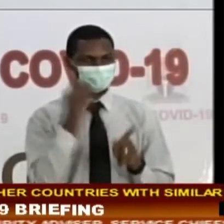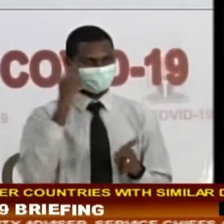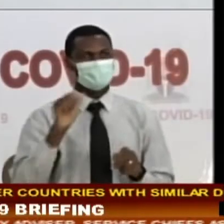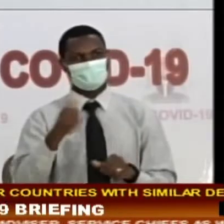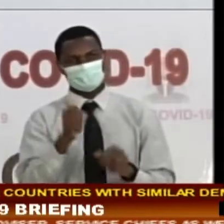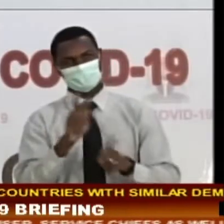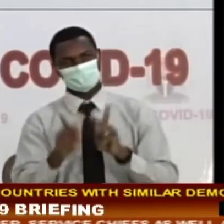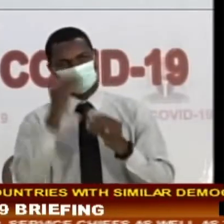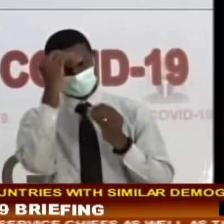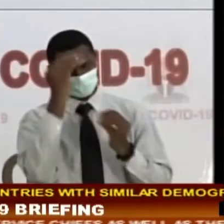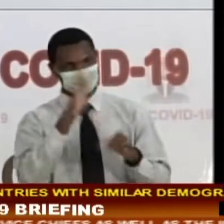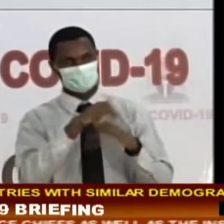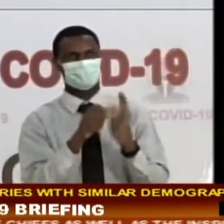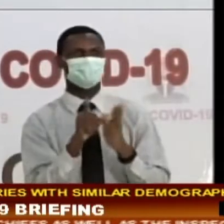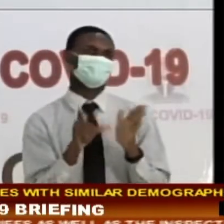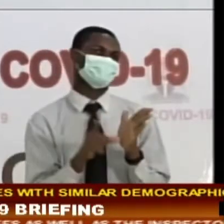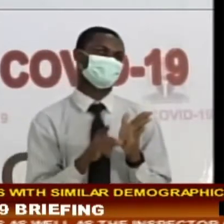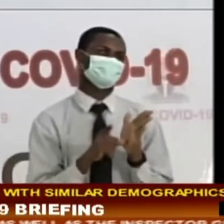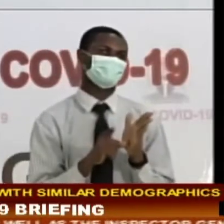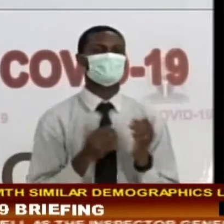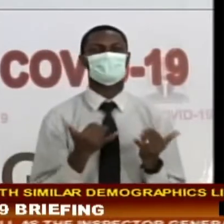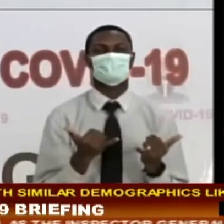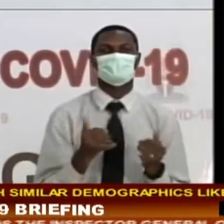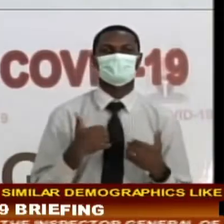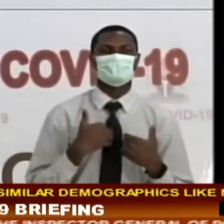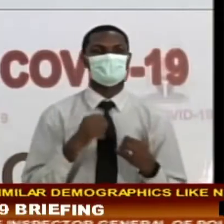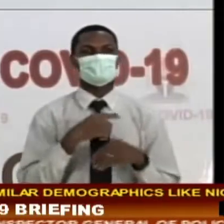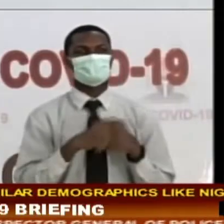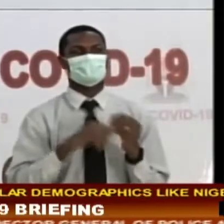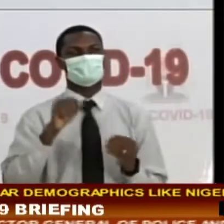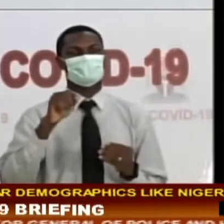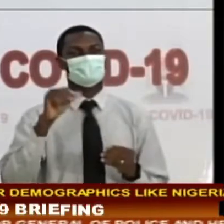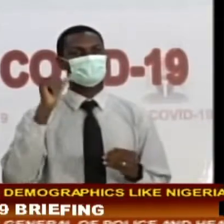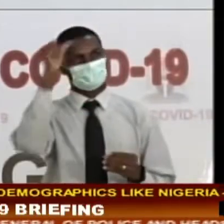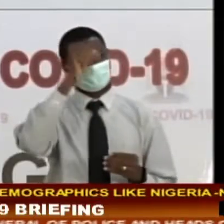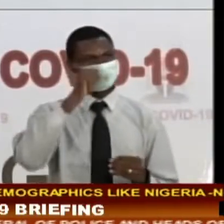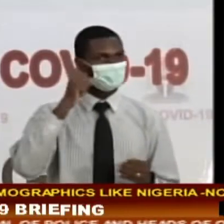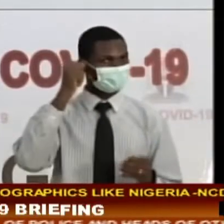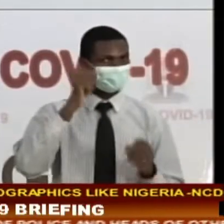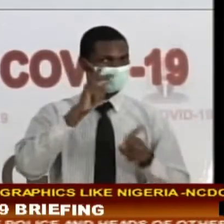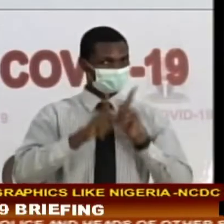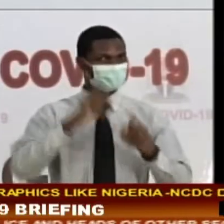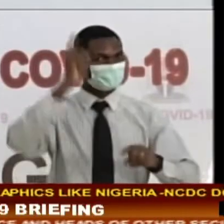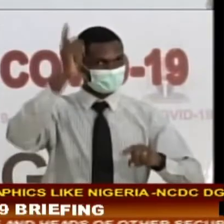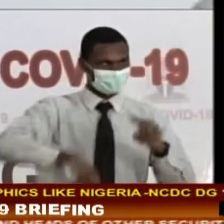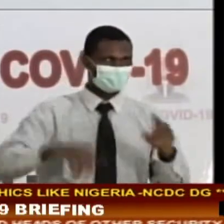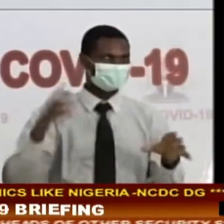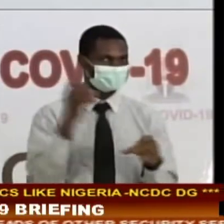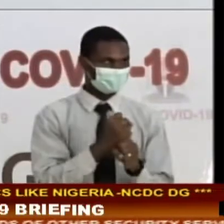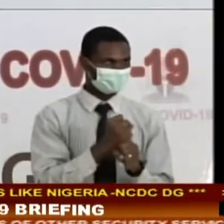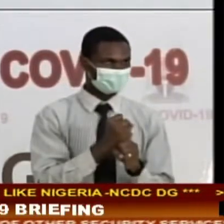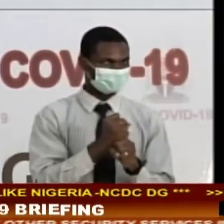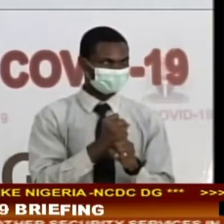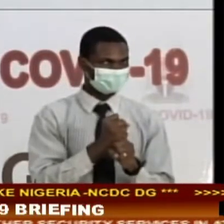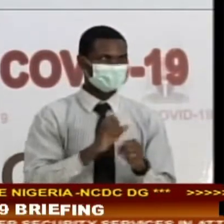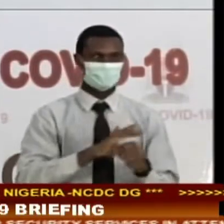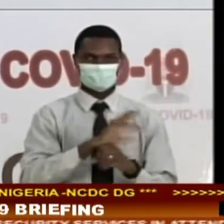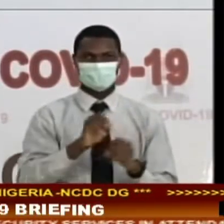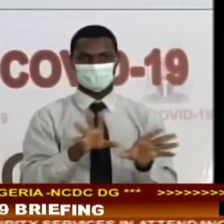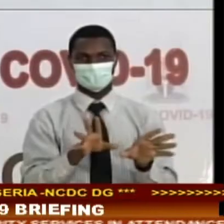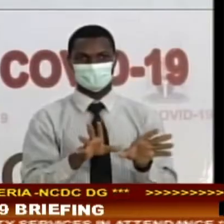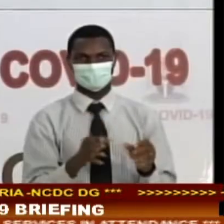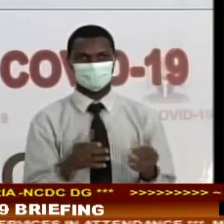phase and then we've got the issue about Africans cannot catch covid-19 well we all